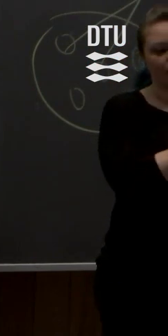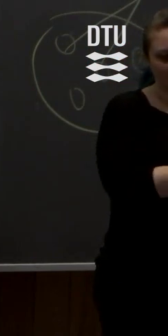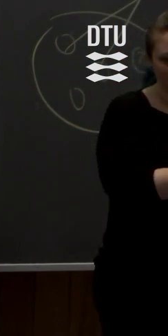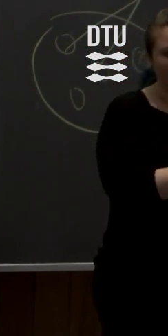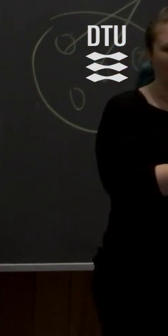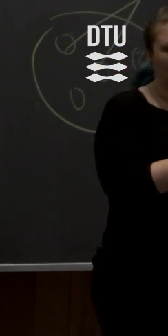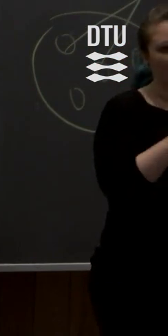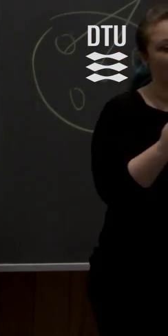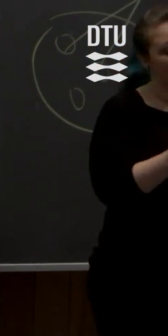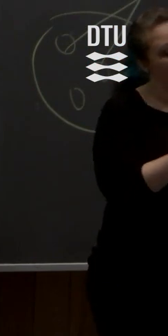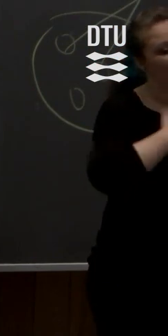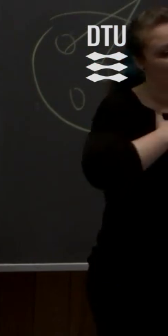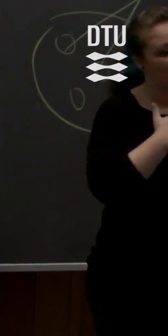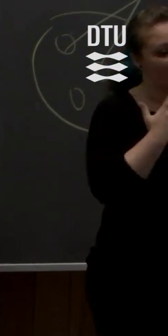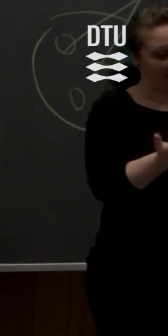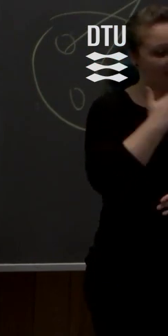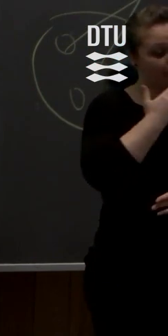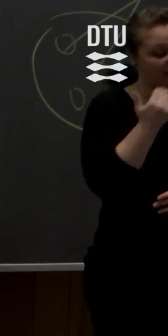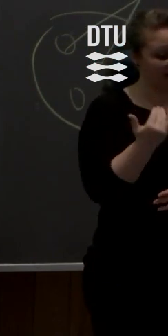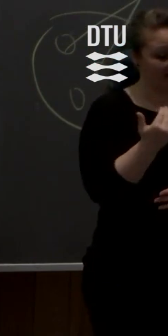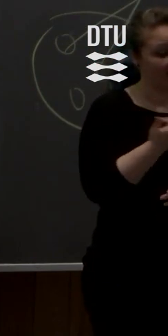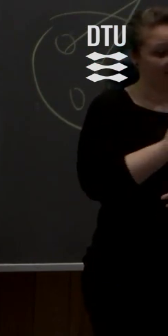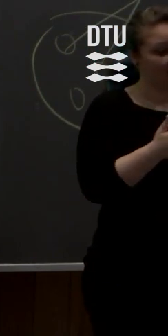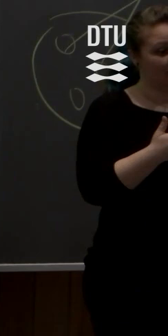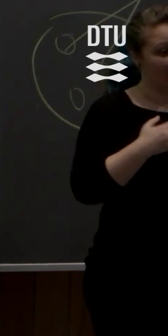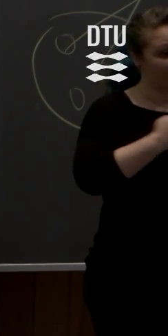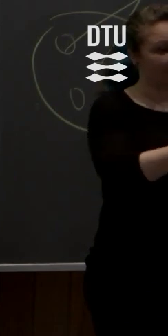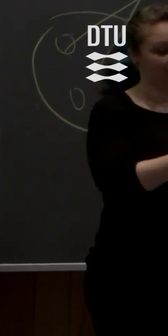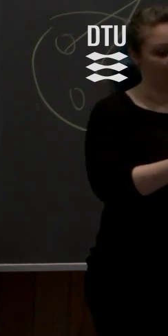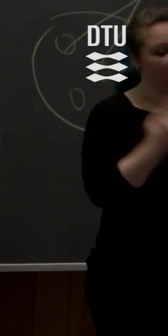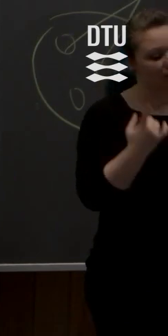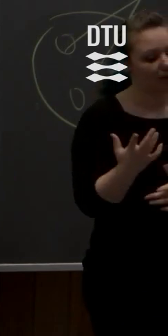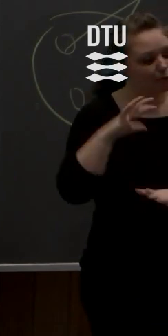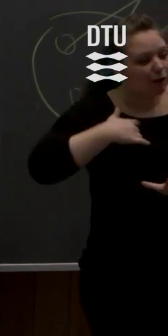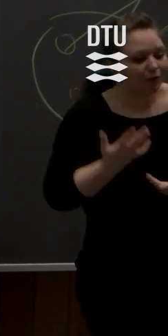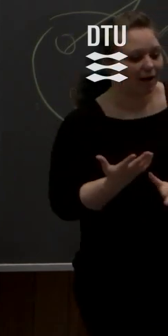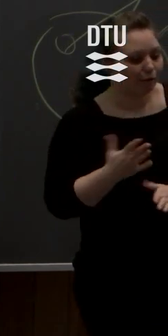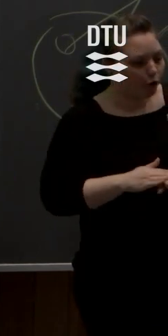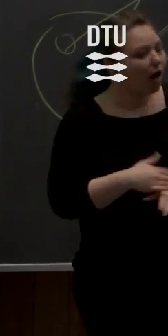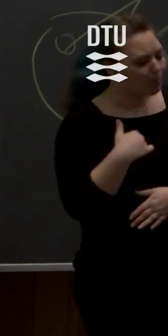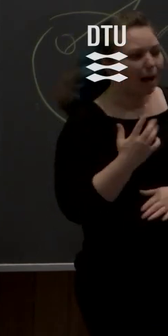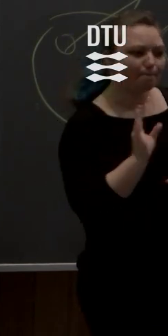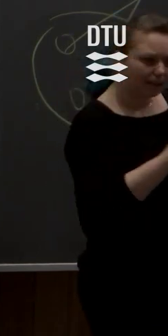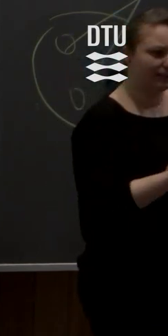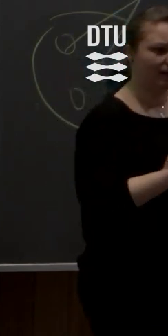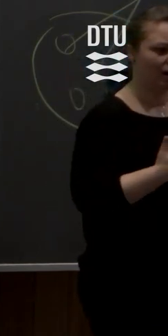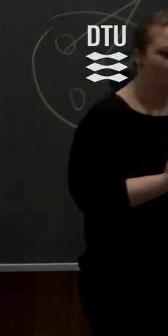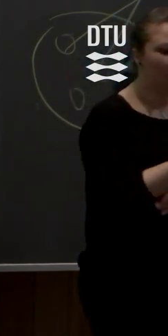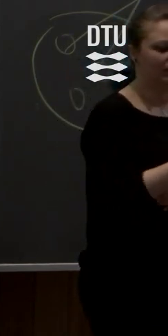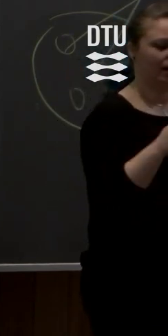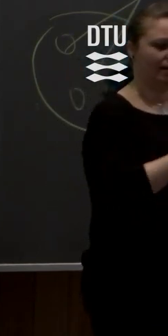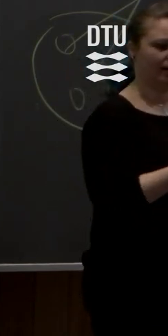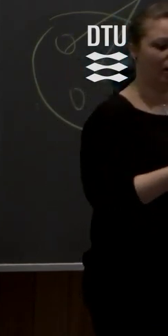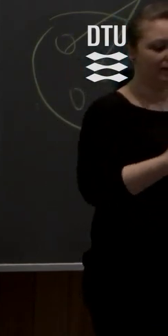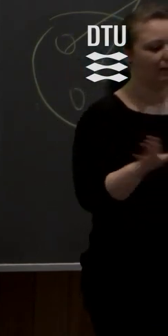So if you want improvements to be efficient, involving people making the changes so that they've had a mandate and decided what to do with the